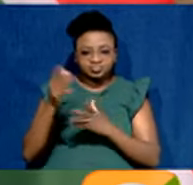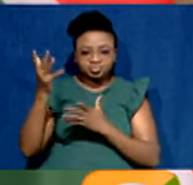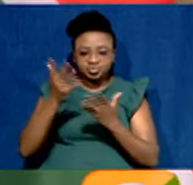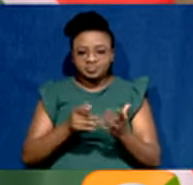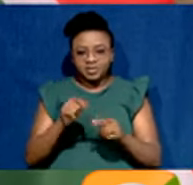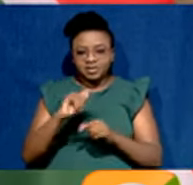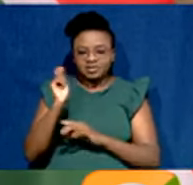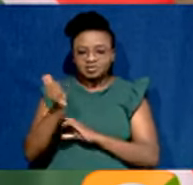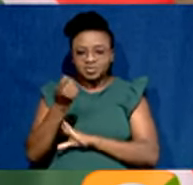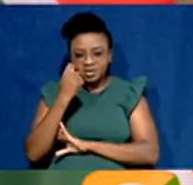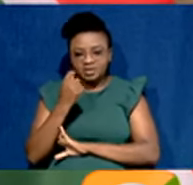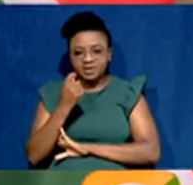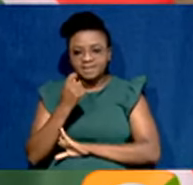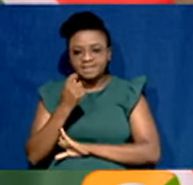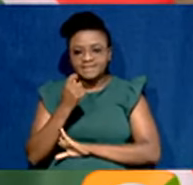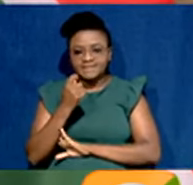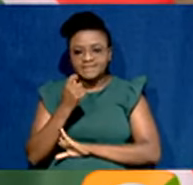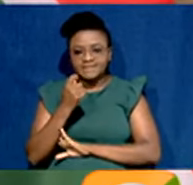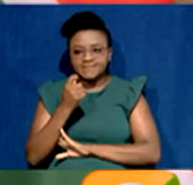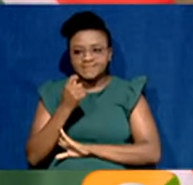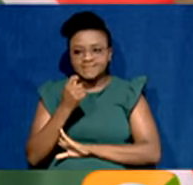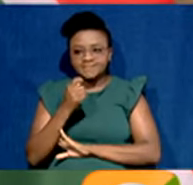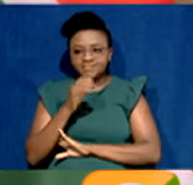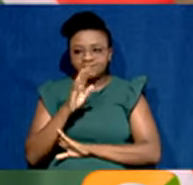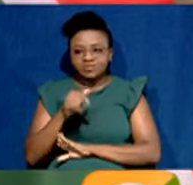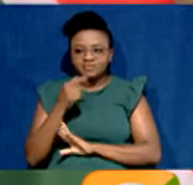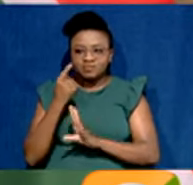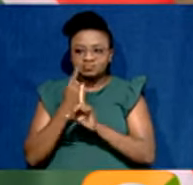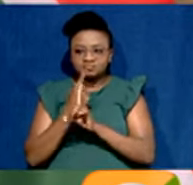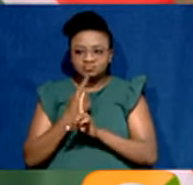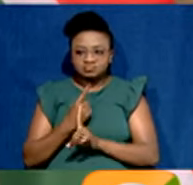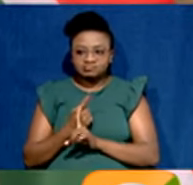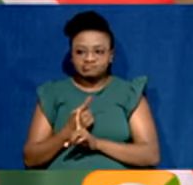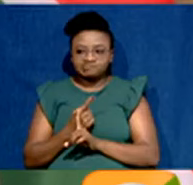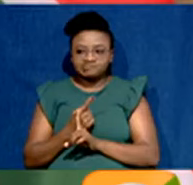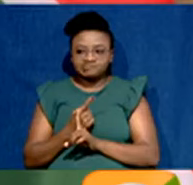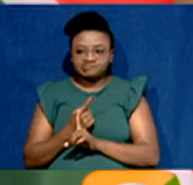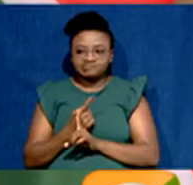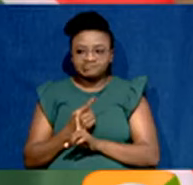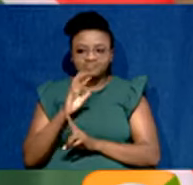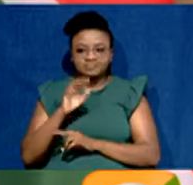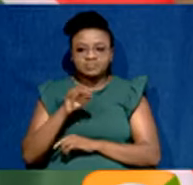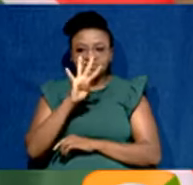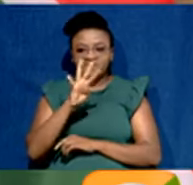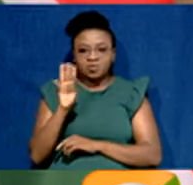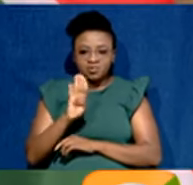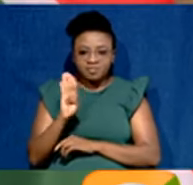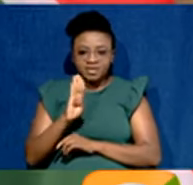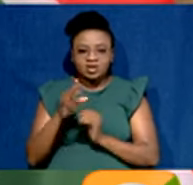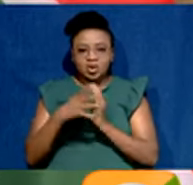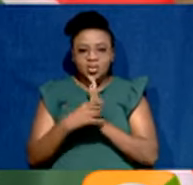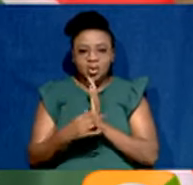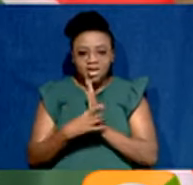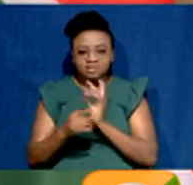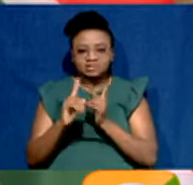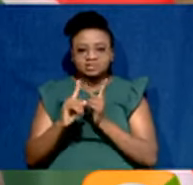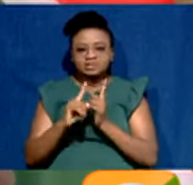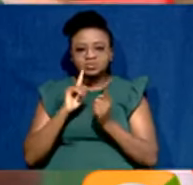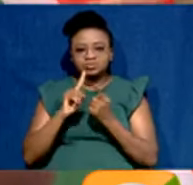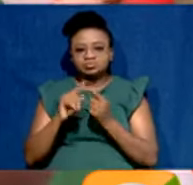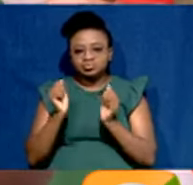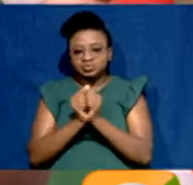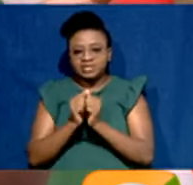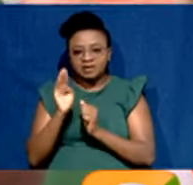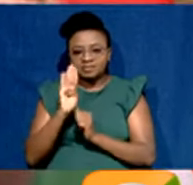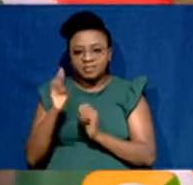hard currency that comes into Kenya from foreign remittance from $4 billion to $10 billion. It